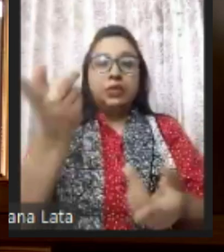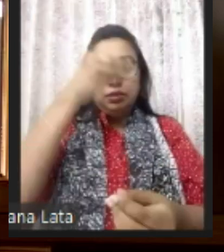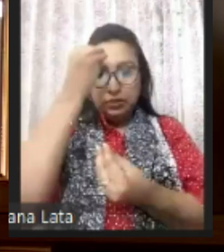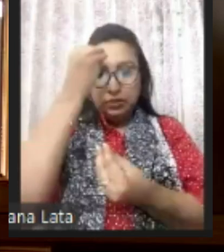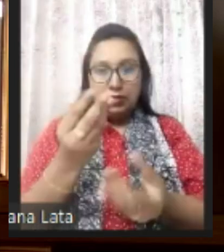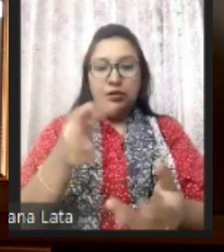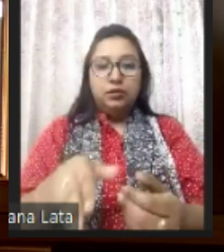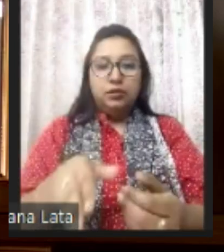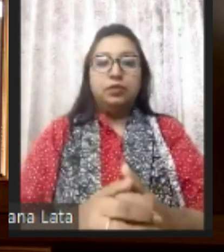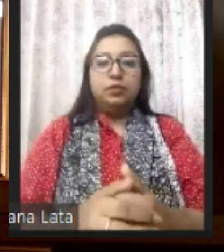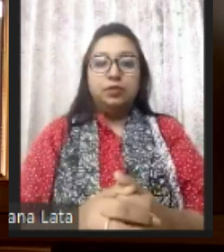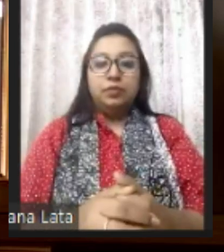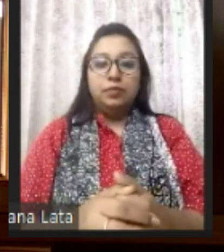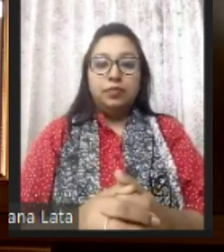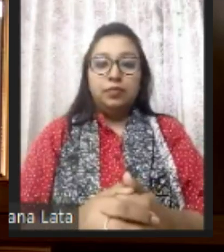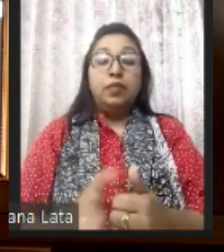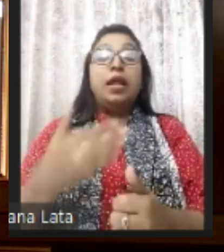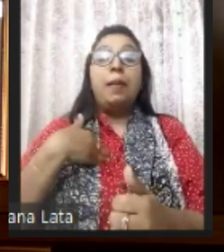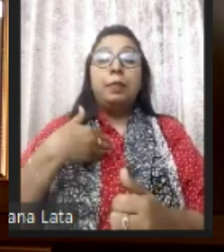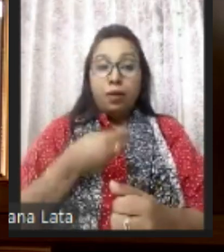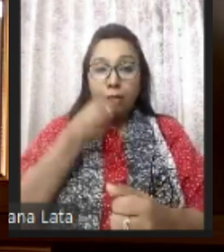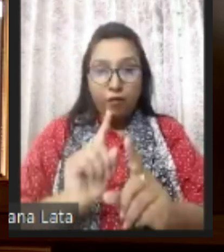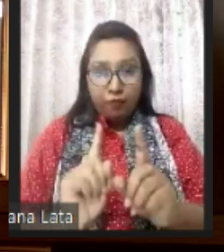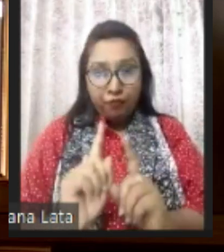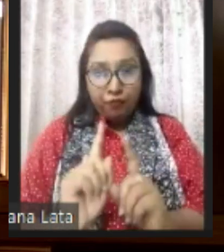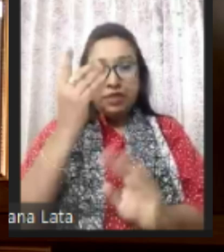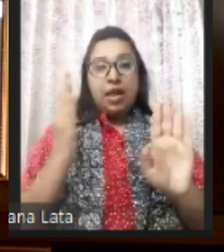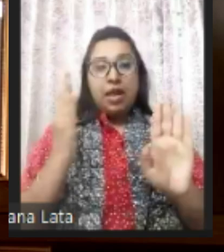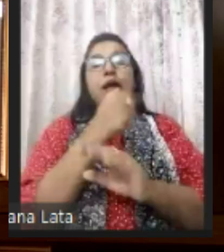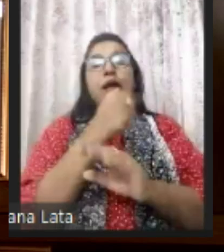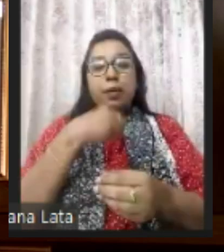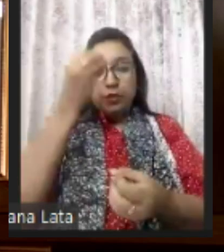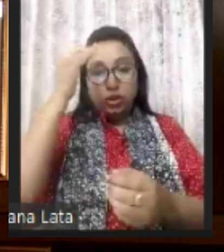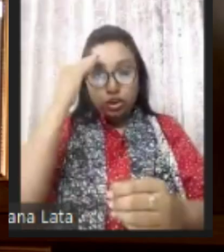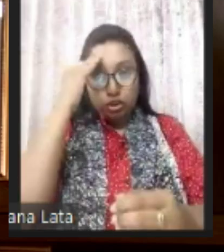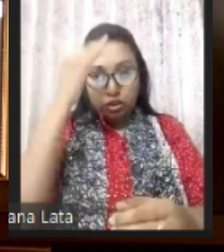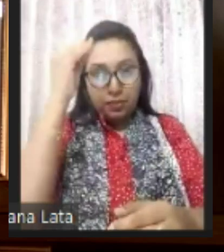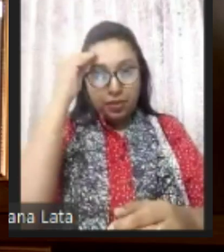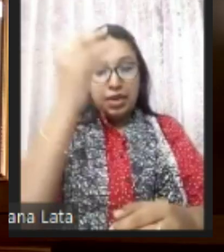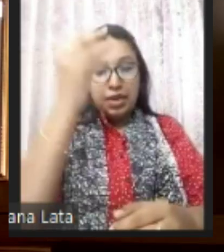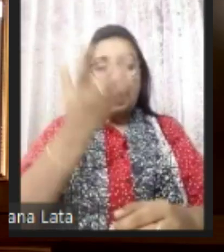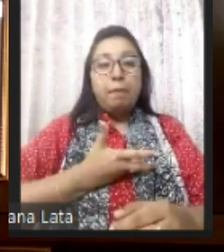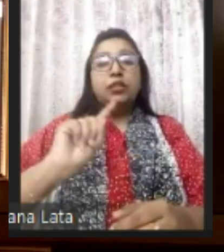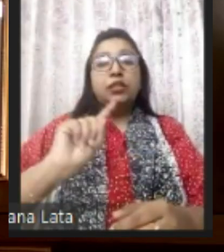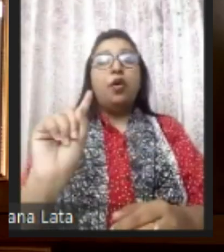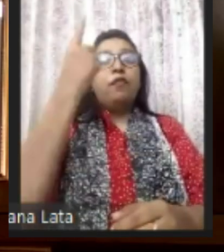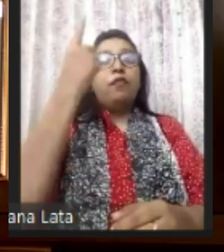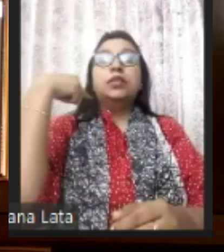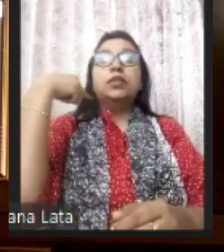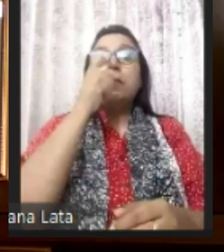deep respect and honor the father of the nation, the greatest Bengali of all time, Bangabandhu Sheikh Mujibur Rahman, who had